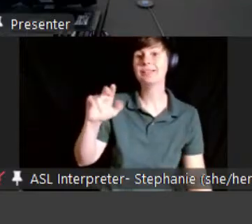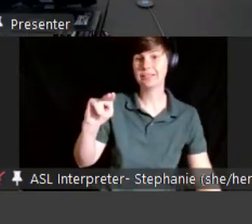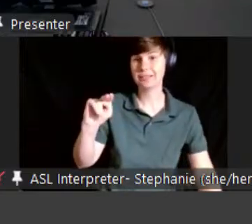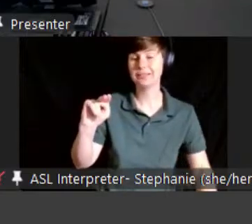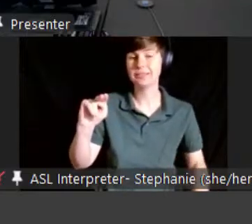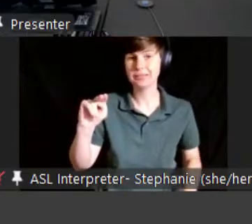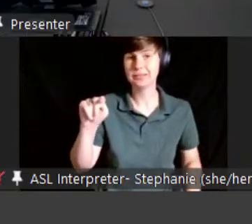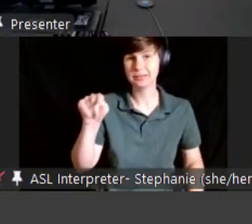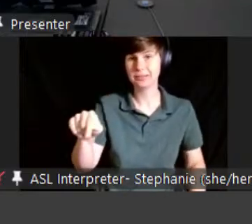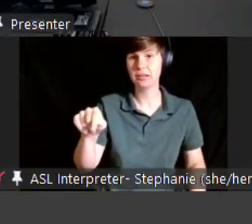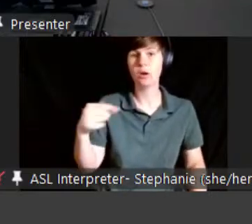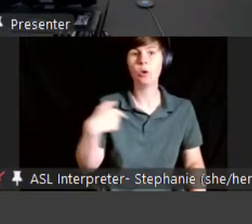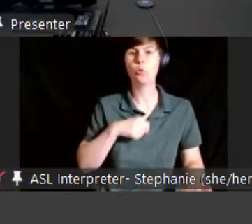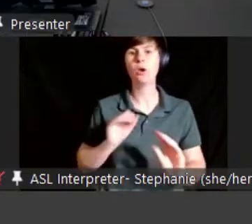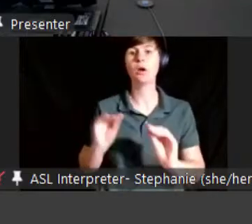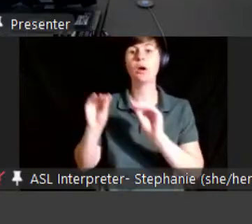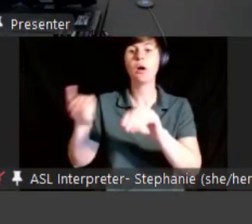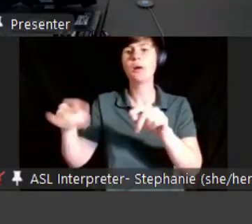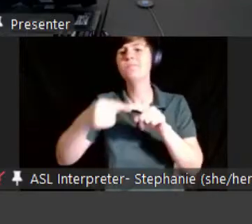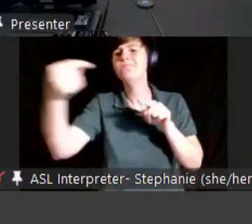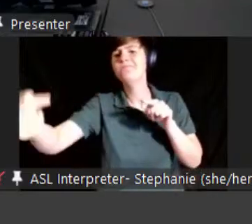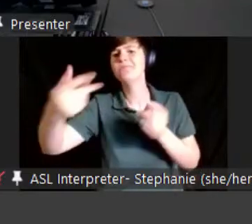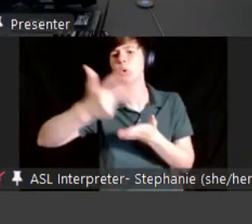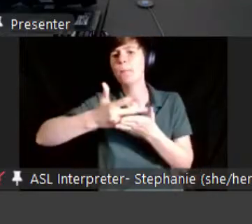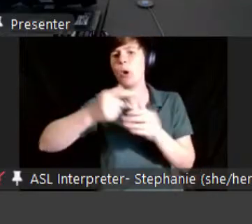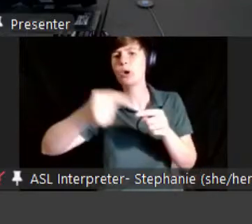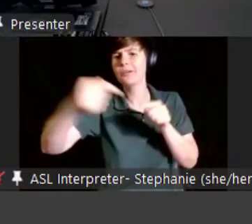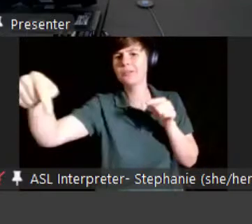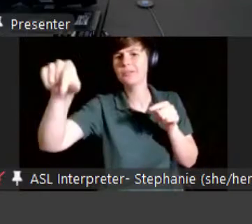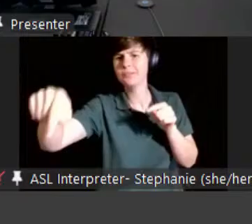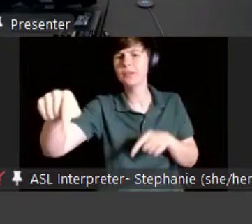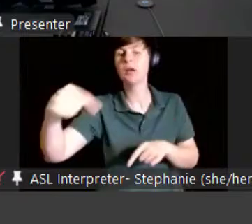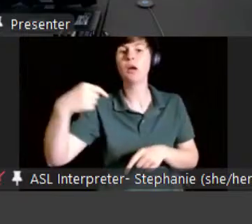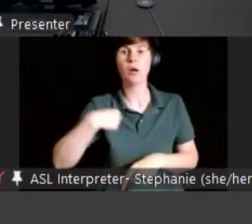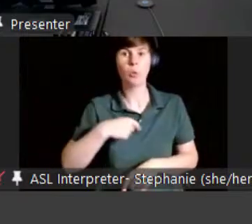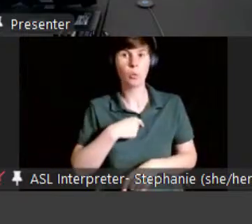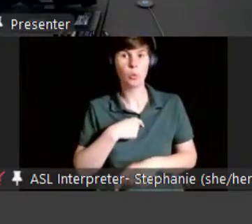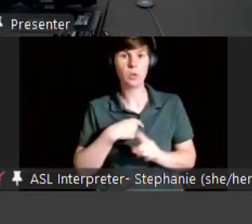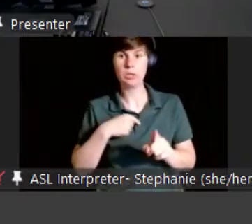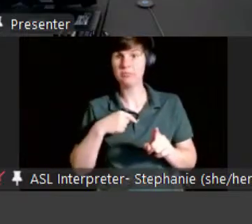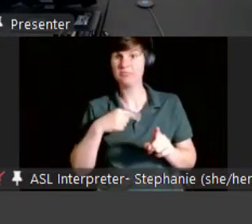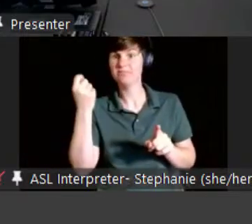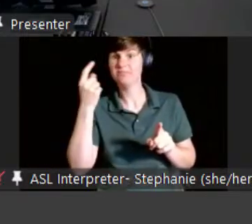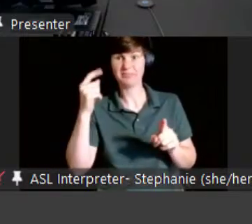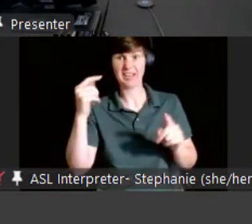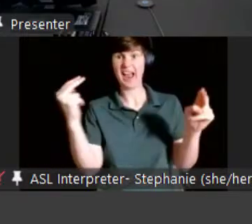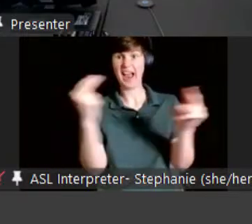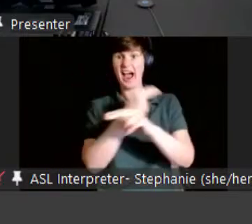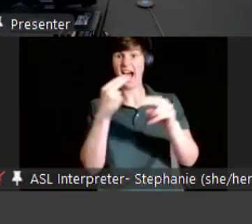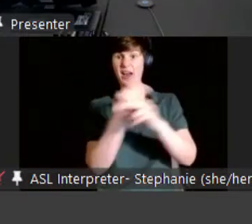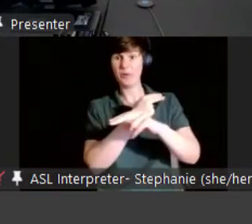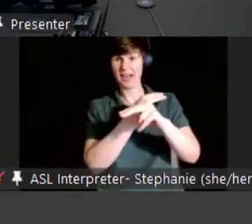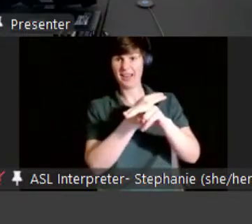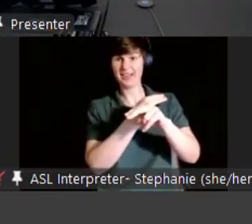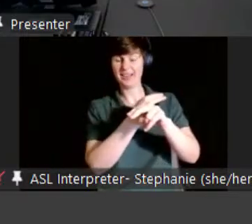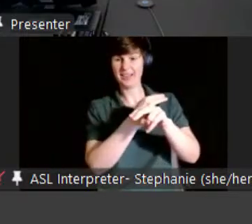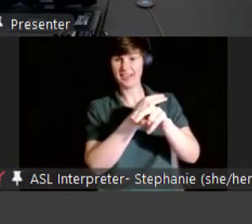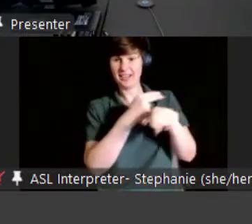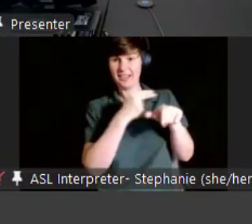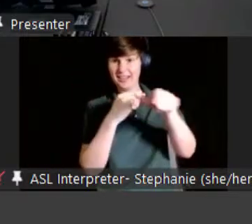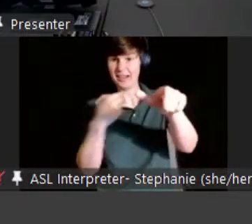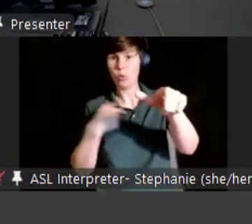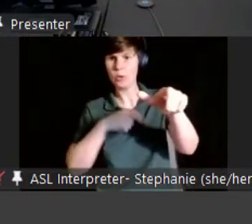the adjacent parkway to the station. We had to drill underneath the highway to bring new electrical feeds to the